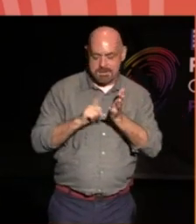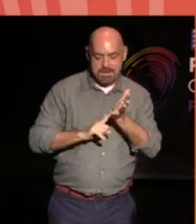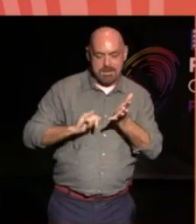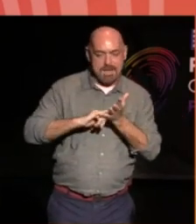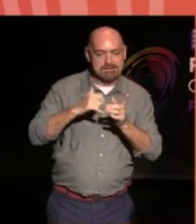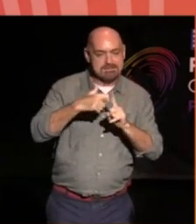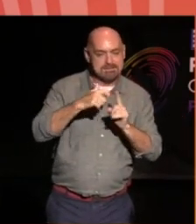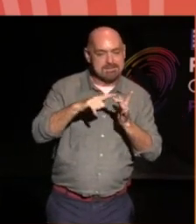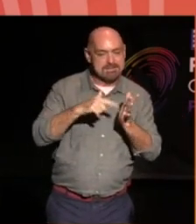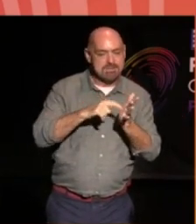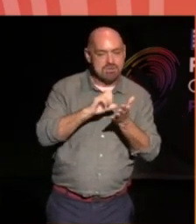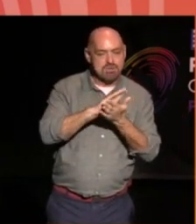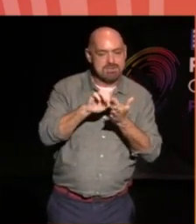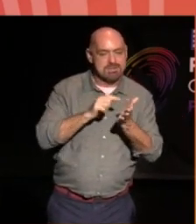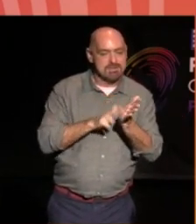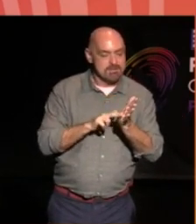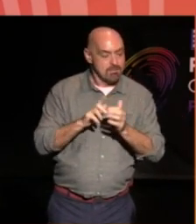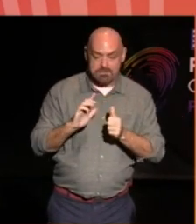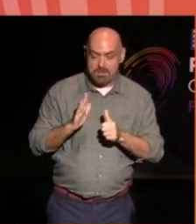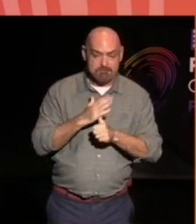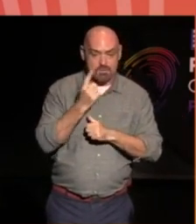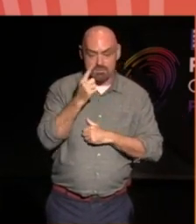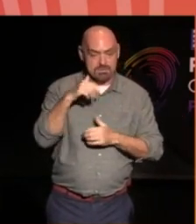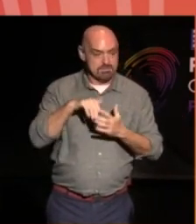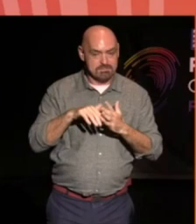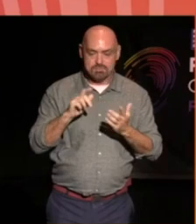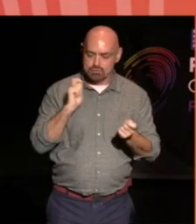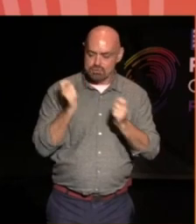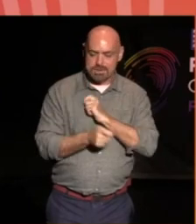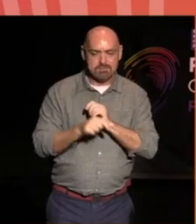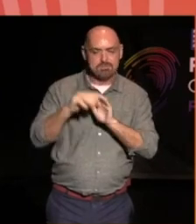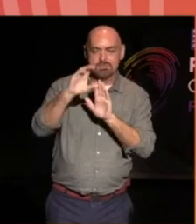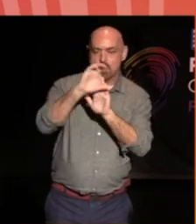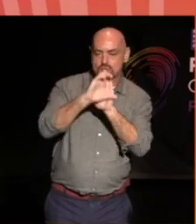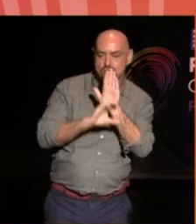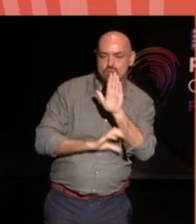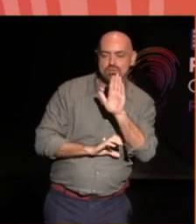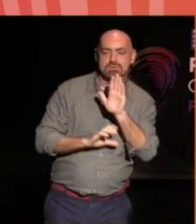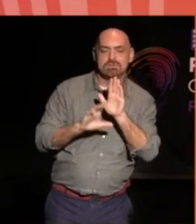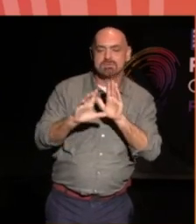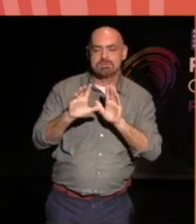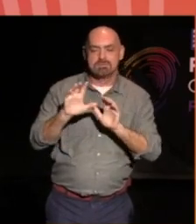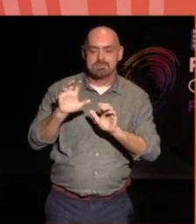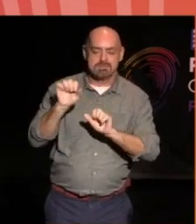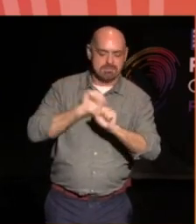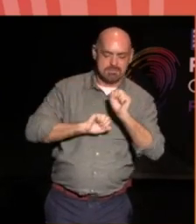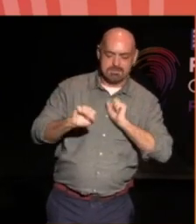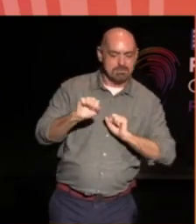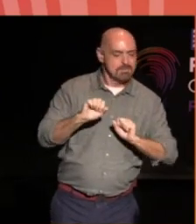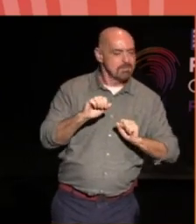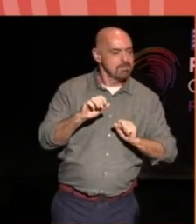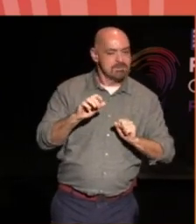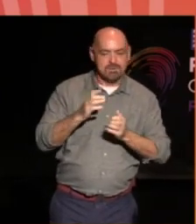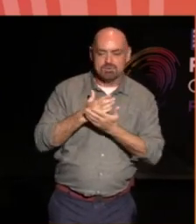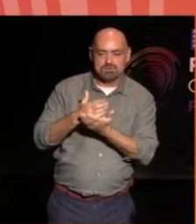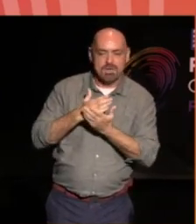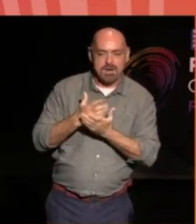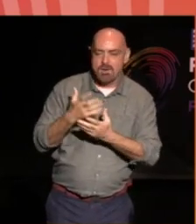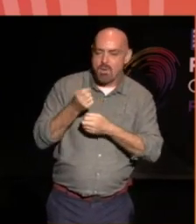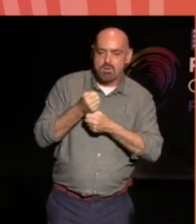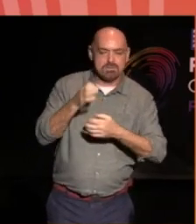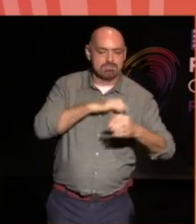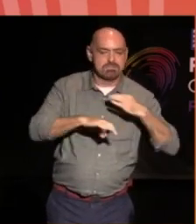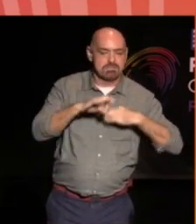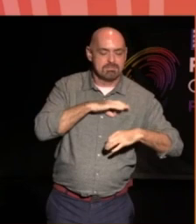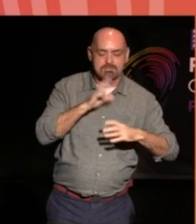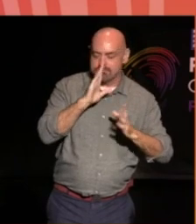first B Corporations. B Corporations changed their constitutions to move away from shareholder primacy, to move away from the point of the company,